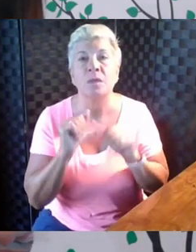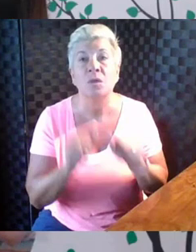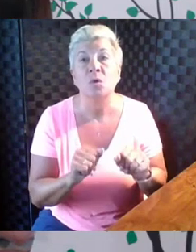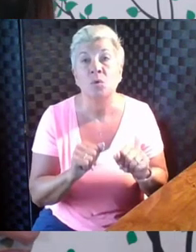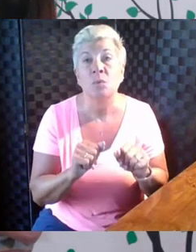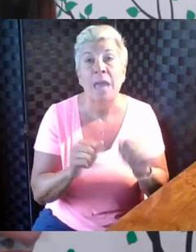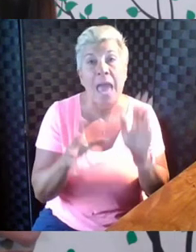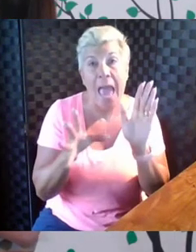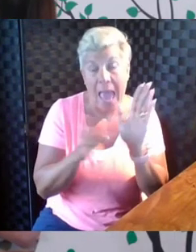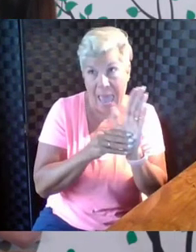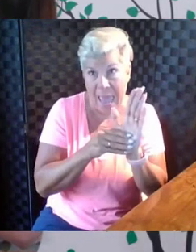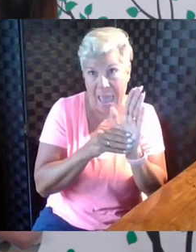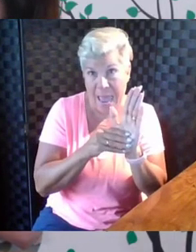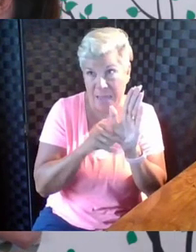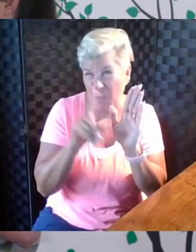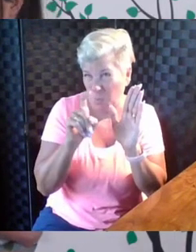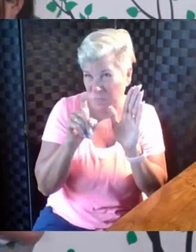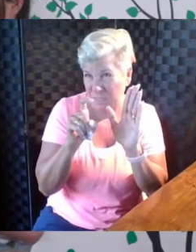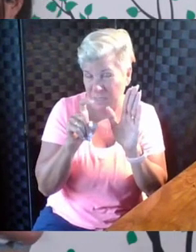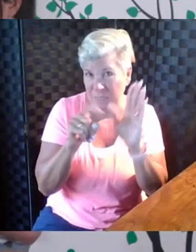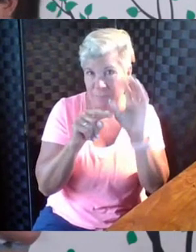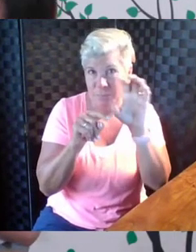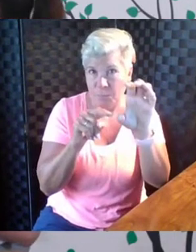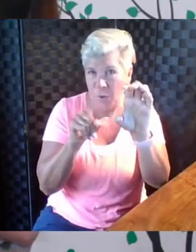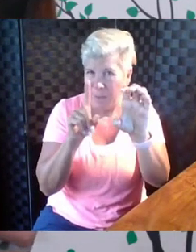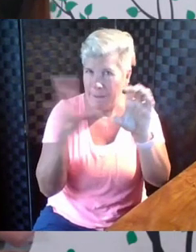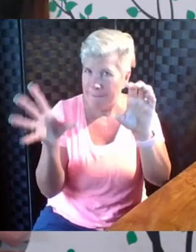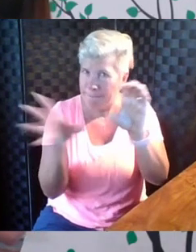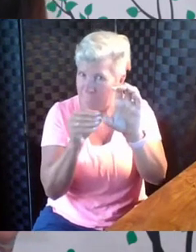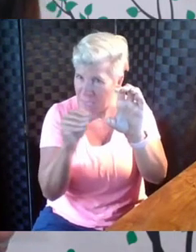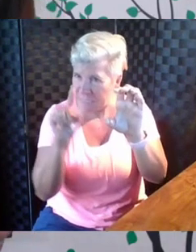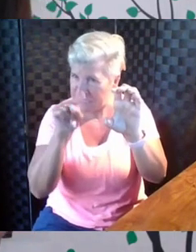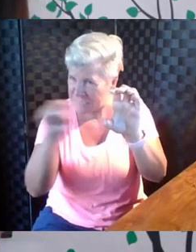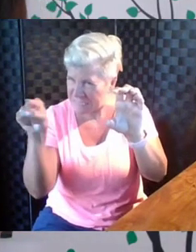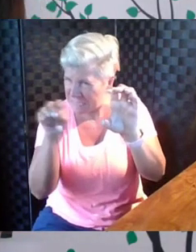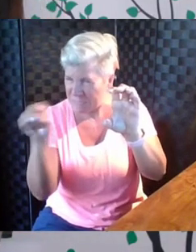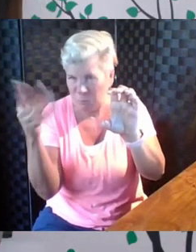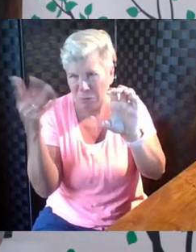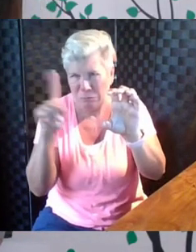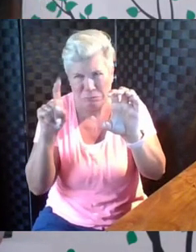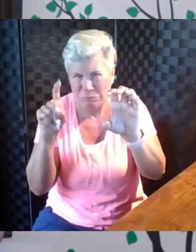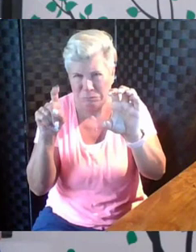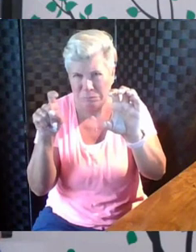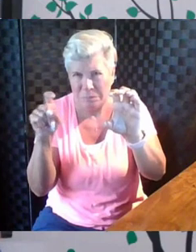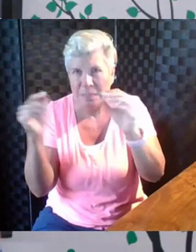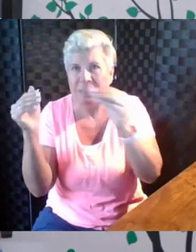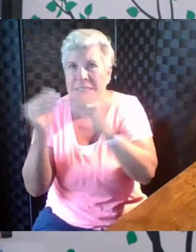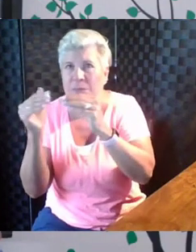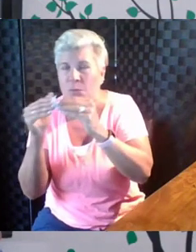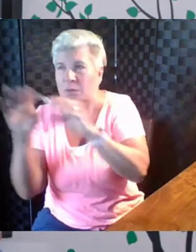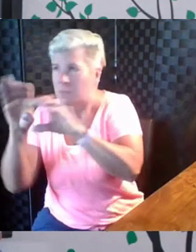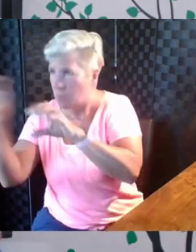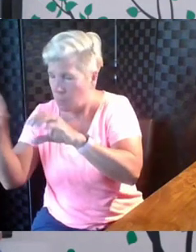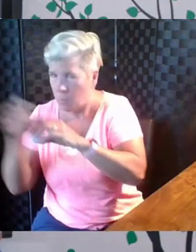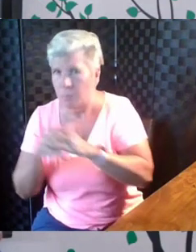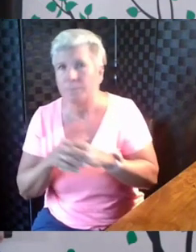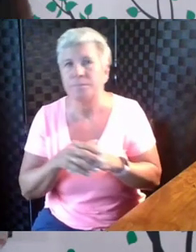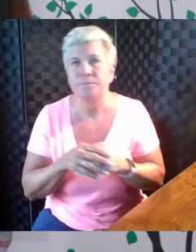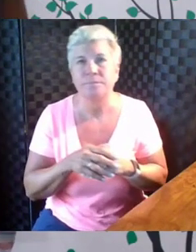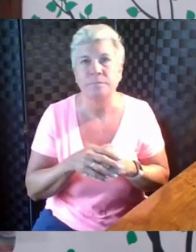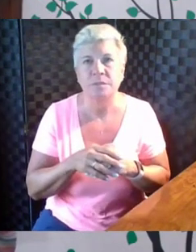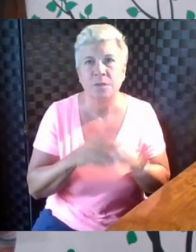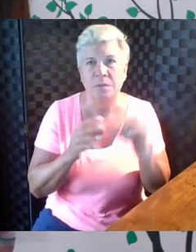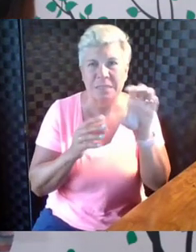can add to get to the whole. So we can take the part that we know plus how